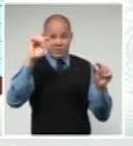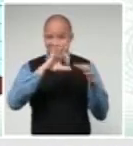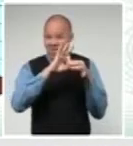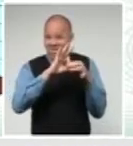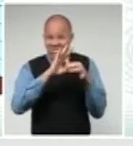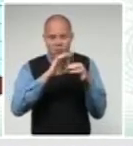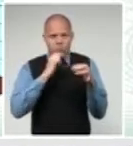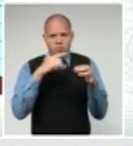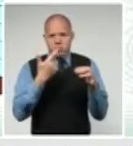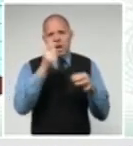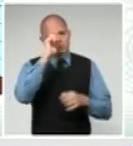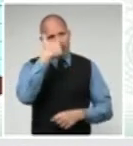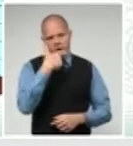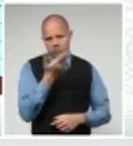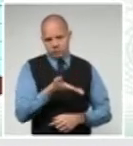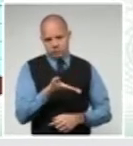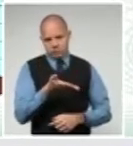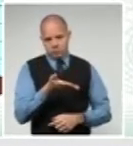decreases to